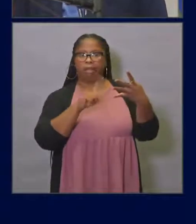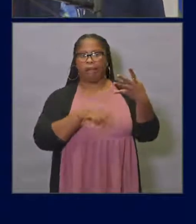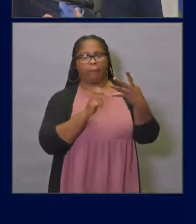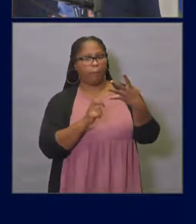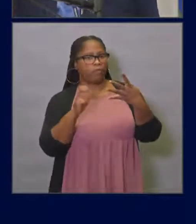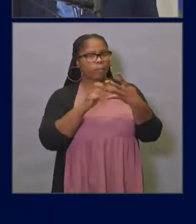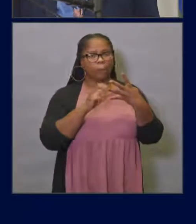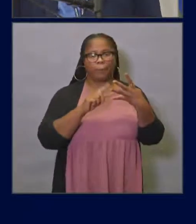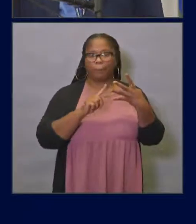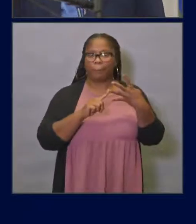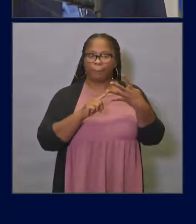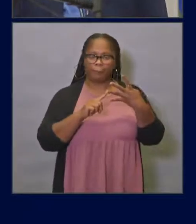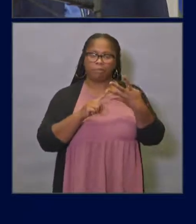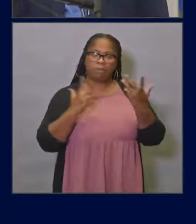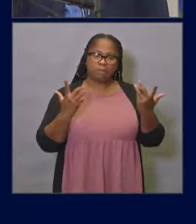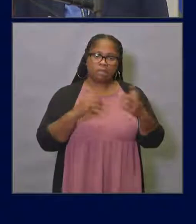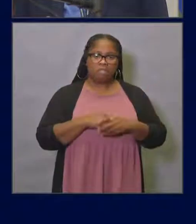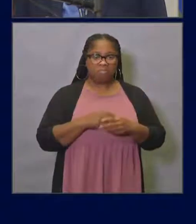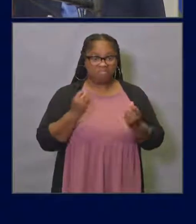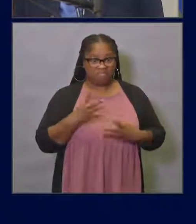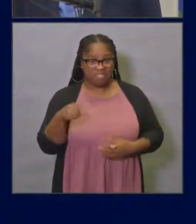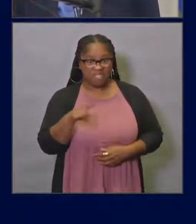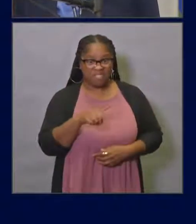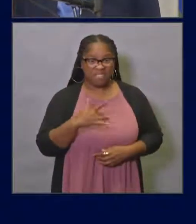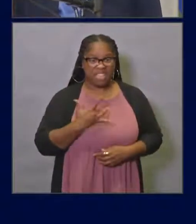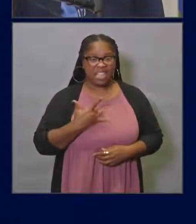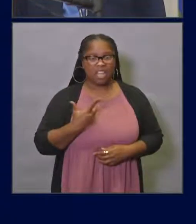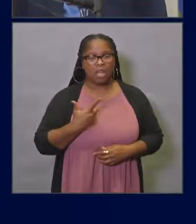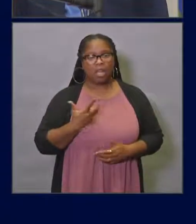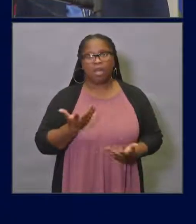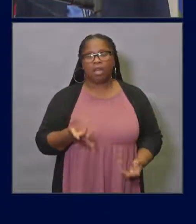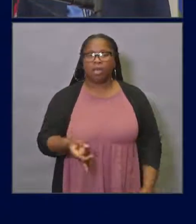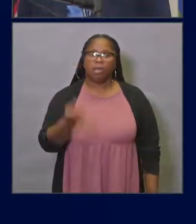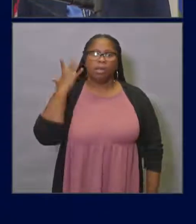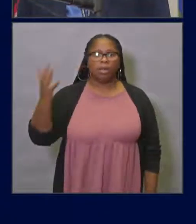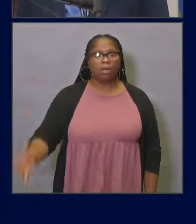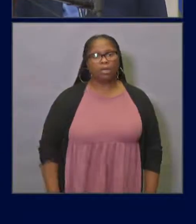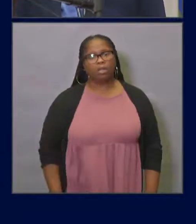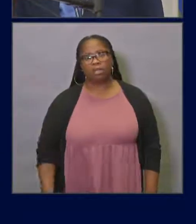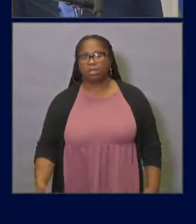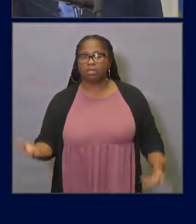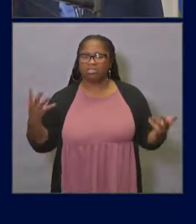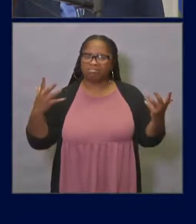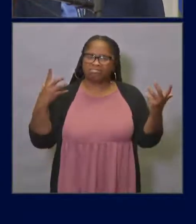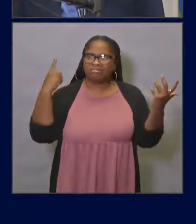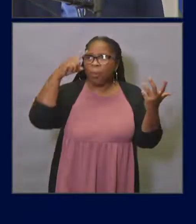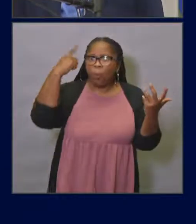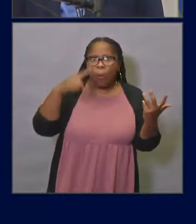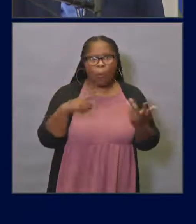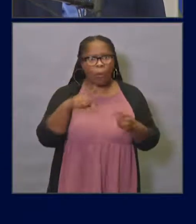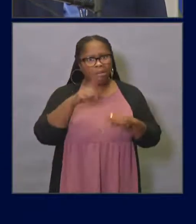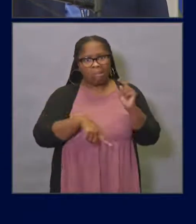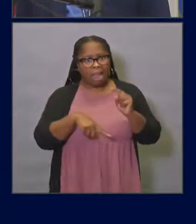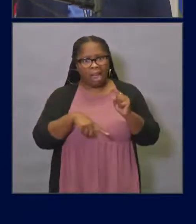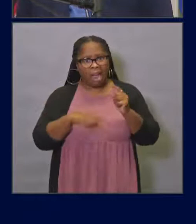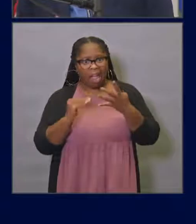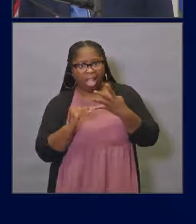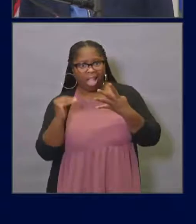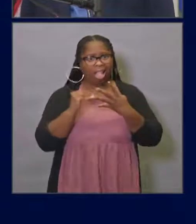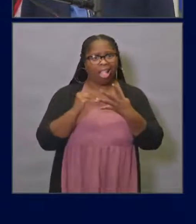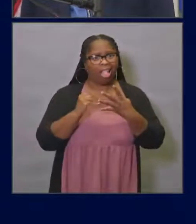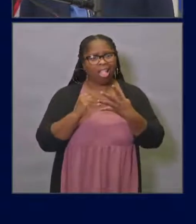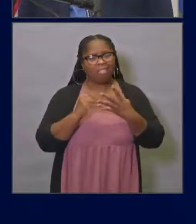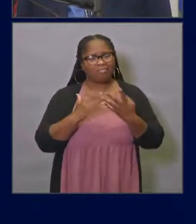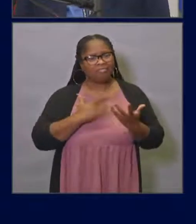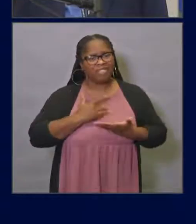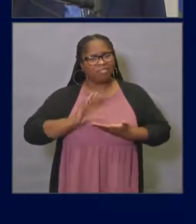think many of us are discouraged that we haven't yet reduced our case rate enough to move to Tier 2. I do